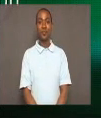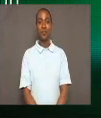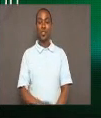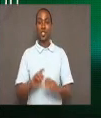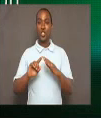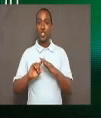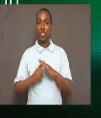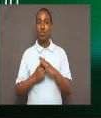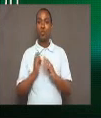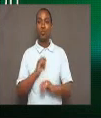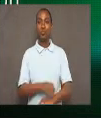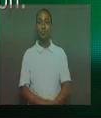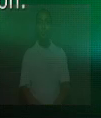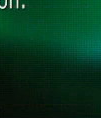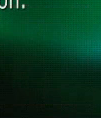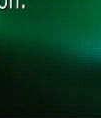Begin.